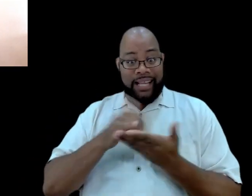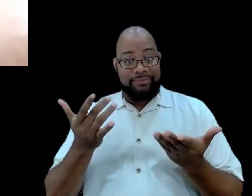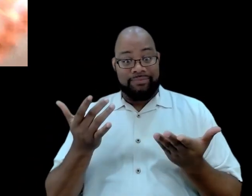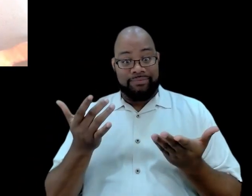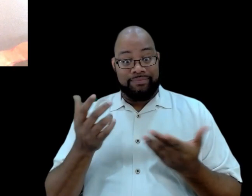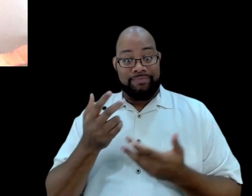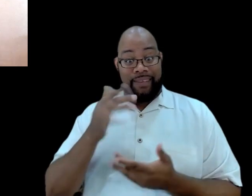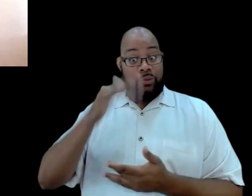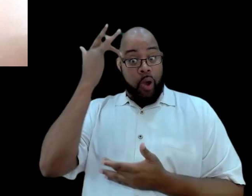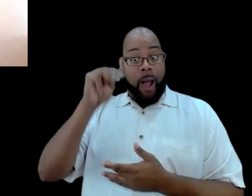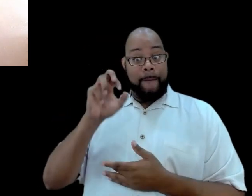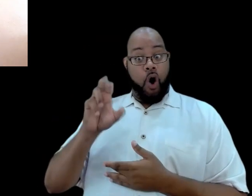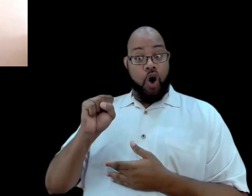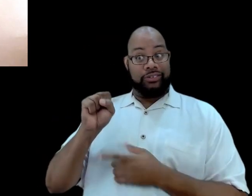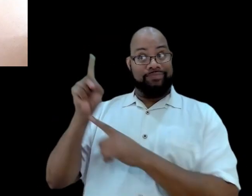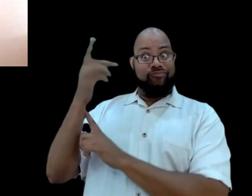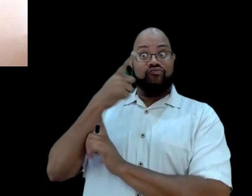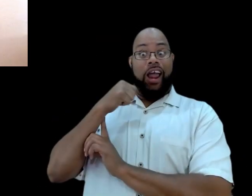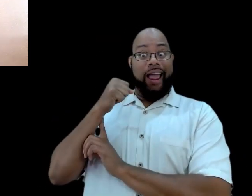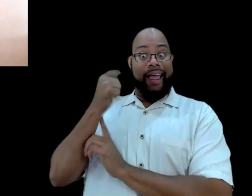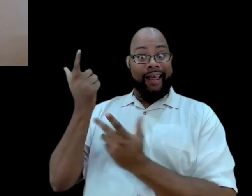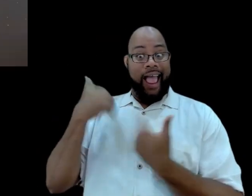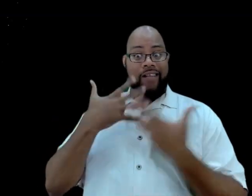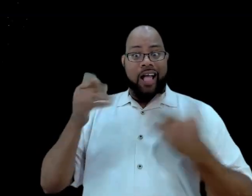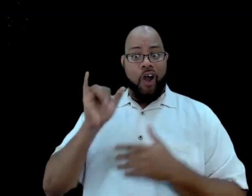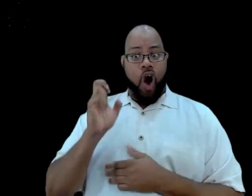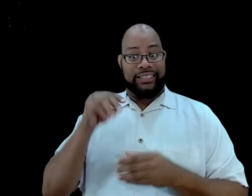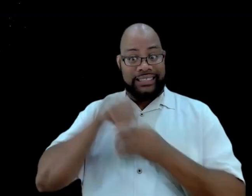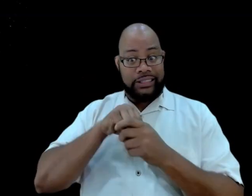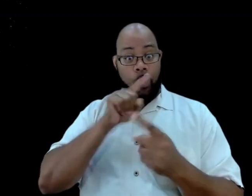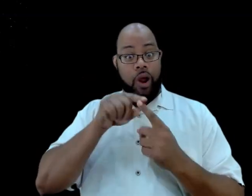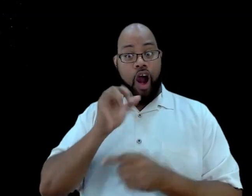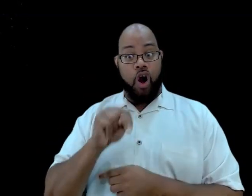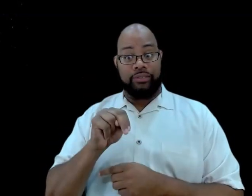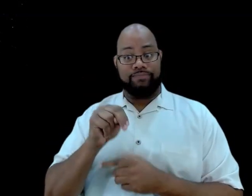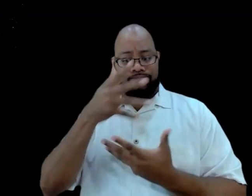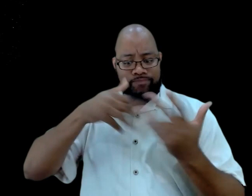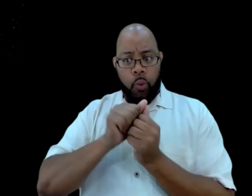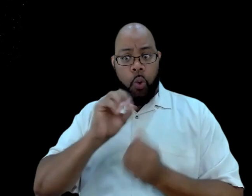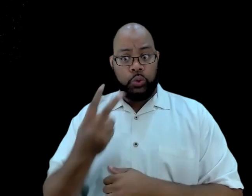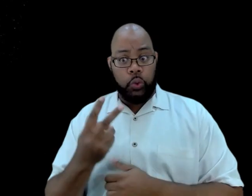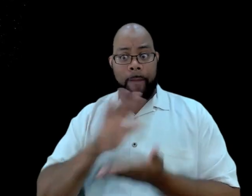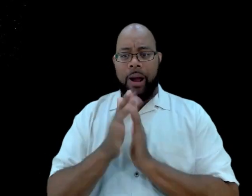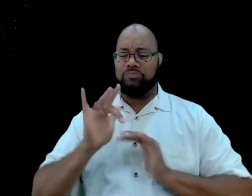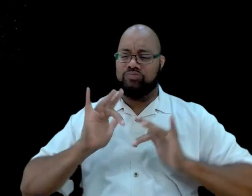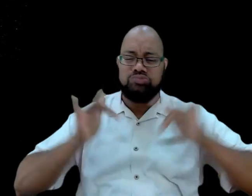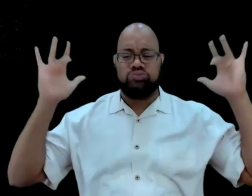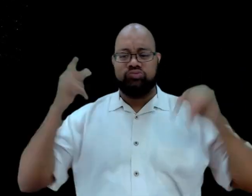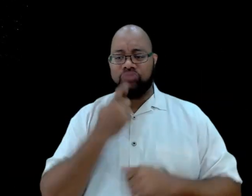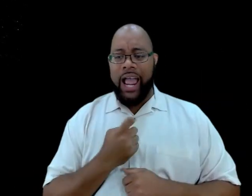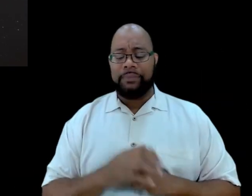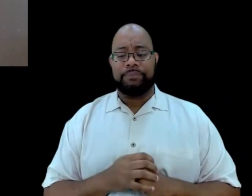which, is why the planet Mars is red. It has a lot of iron in it, and when iron interacts with oxygen, it gets